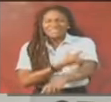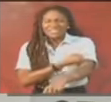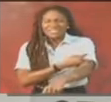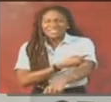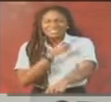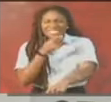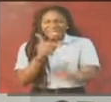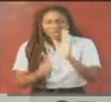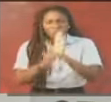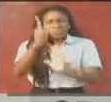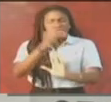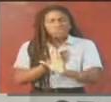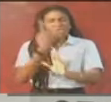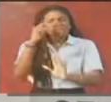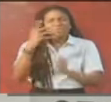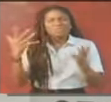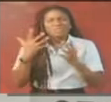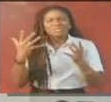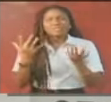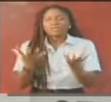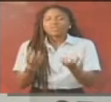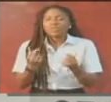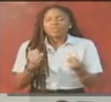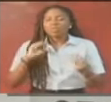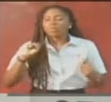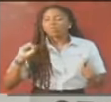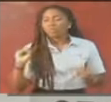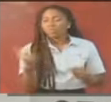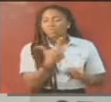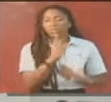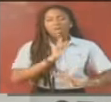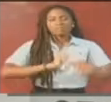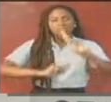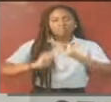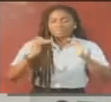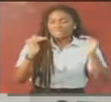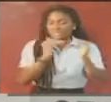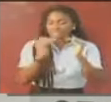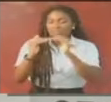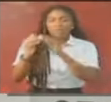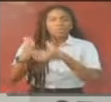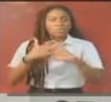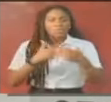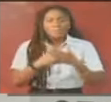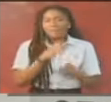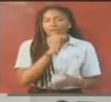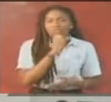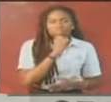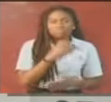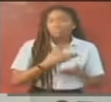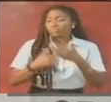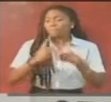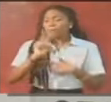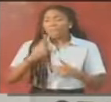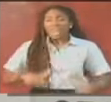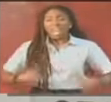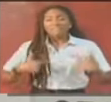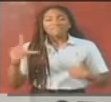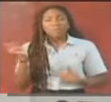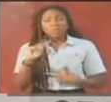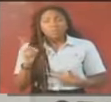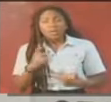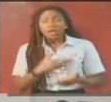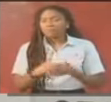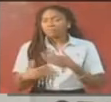are to promote equity and access to vaccination for people of all ages, regardless of where they live, leaving no